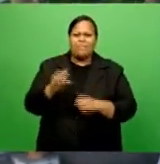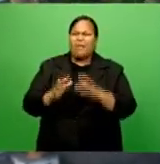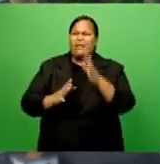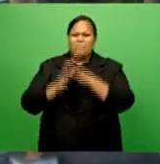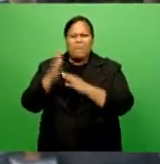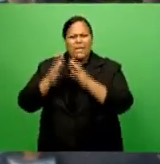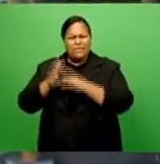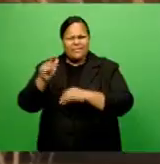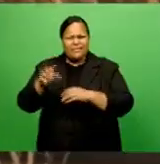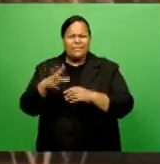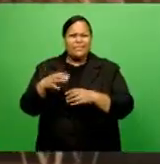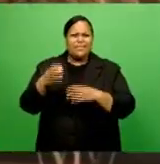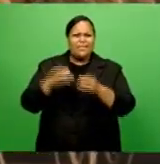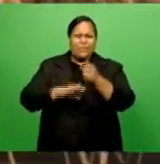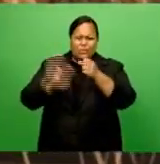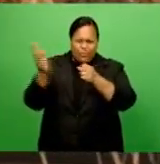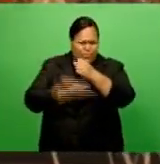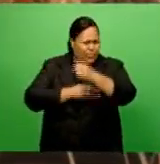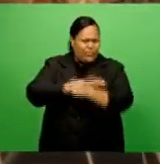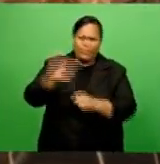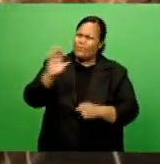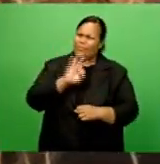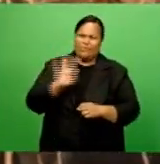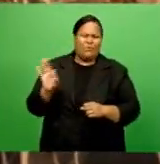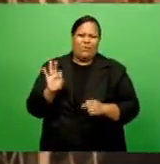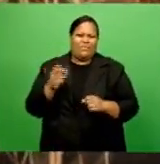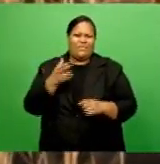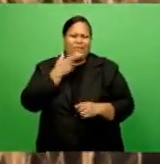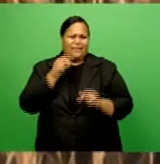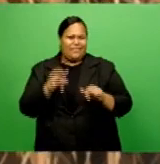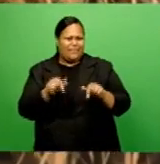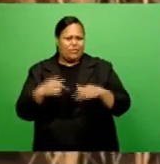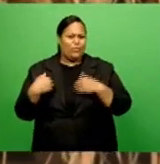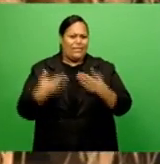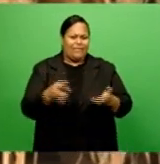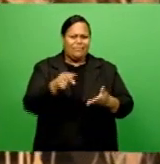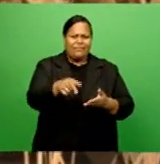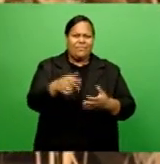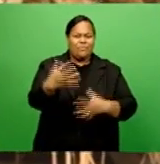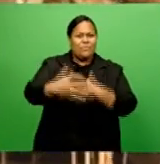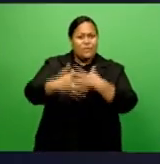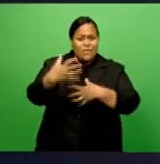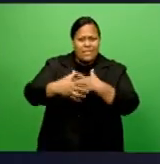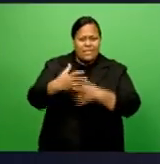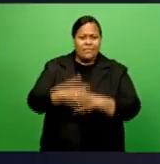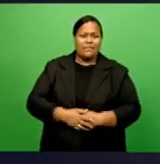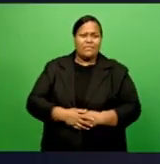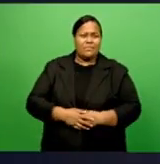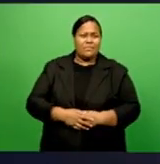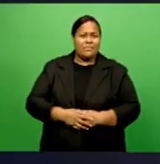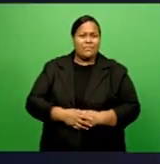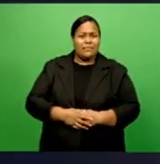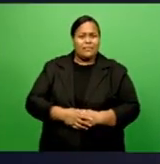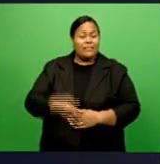issue. Our sugar is much sought after. Just imagine if they produce sugar